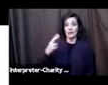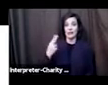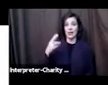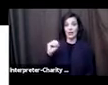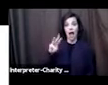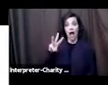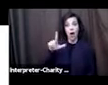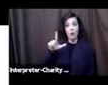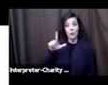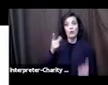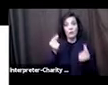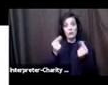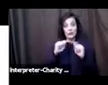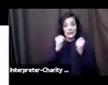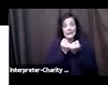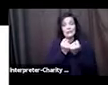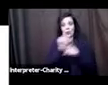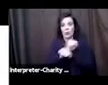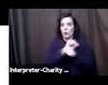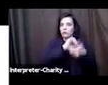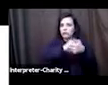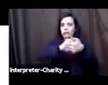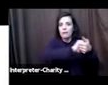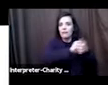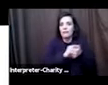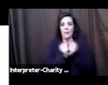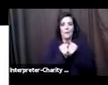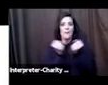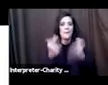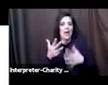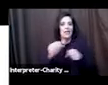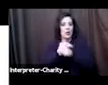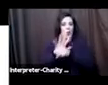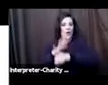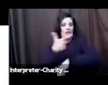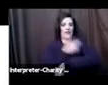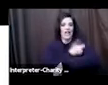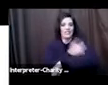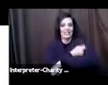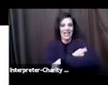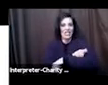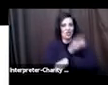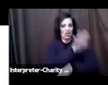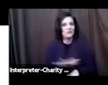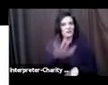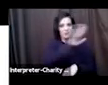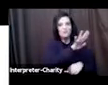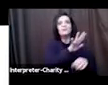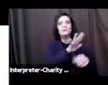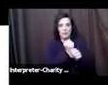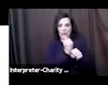with all of the, or many of the vaccination clinics in Pennsylvania around making sure that